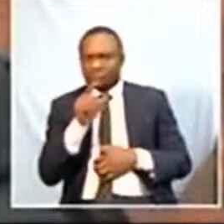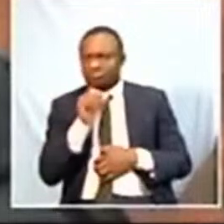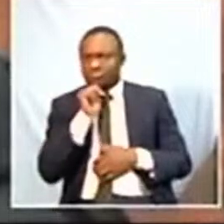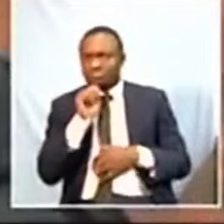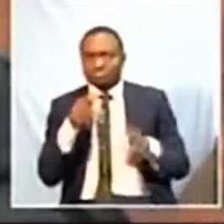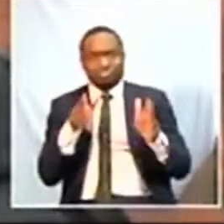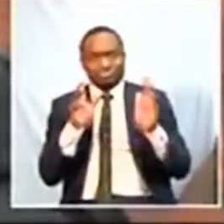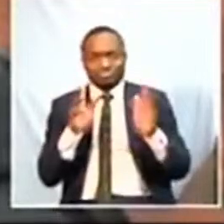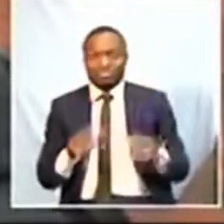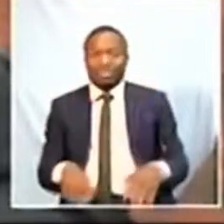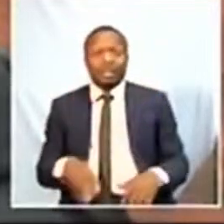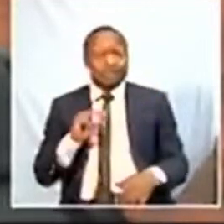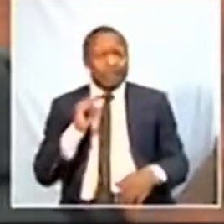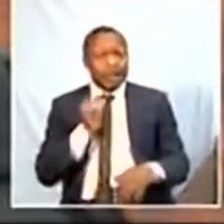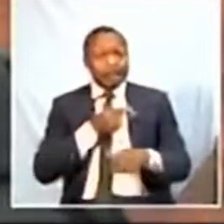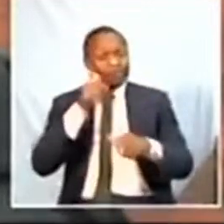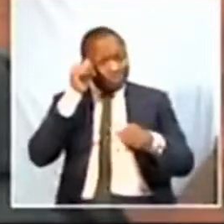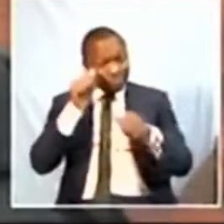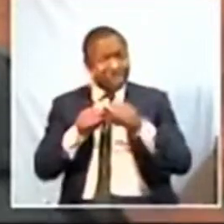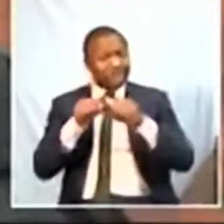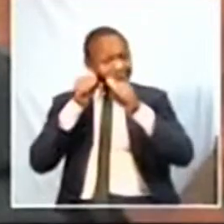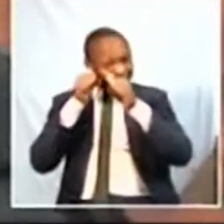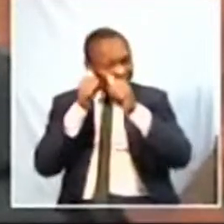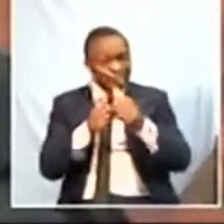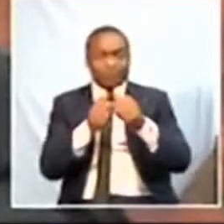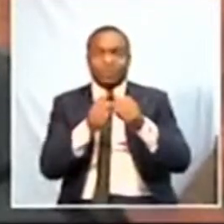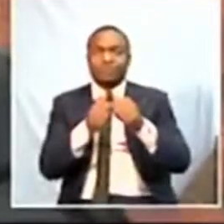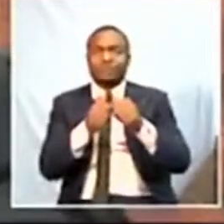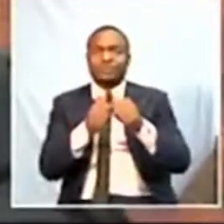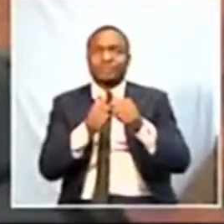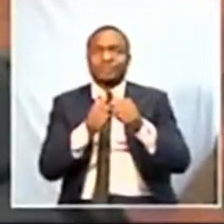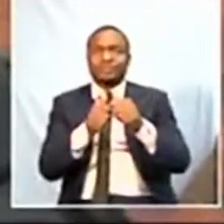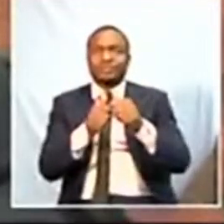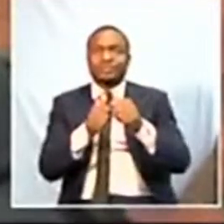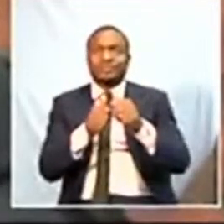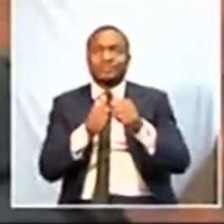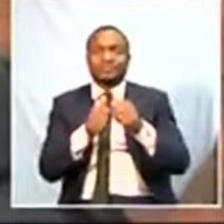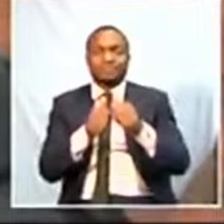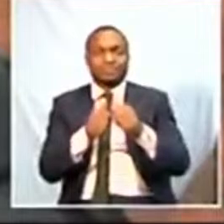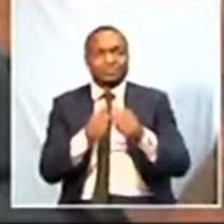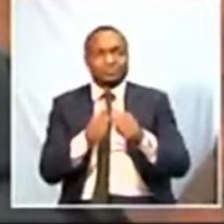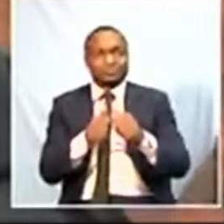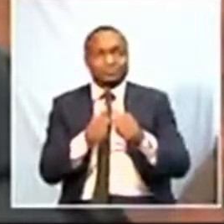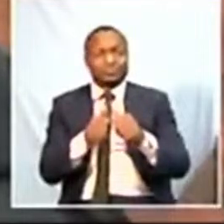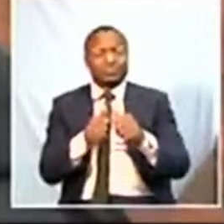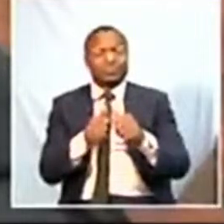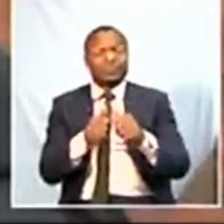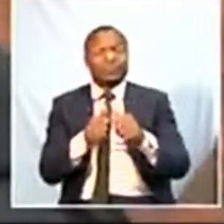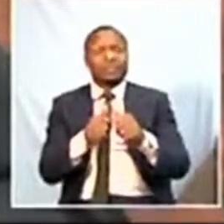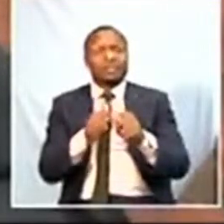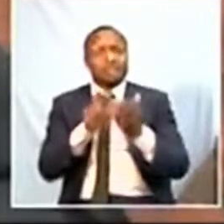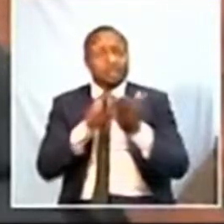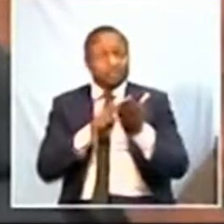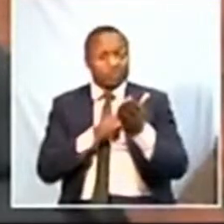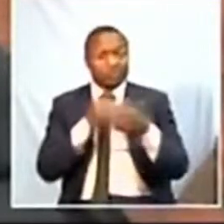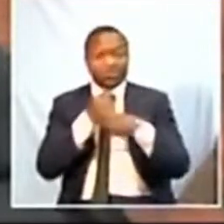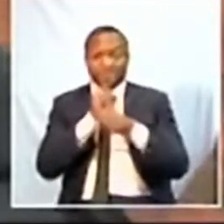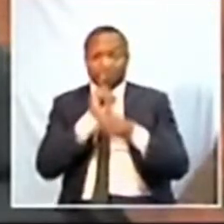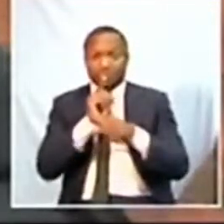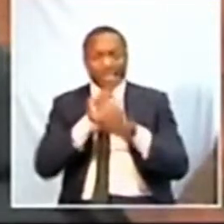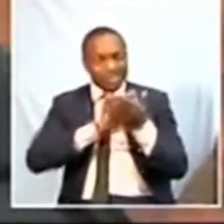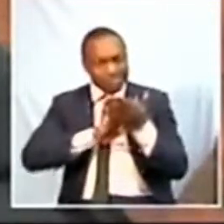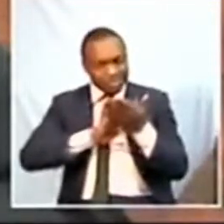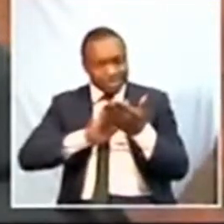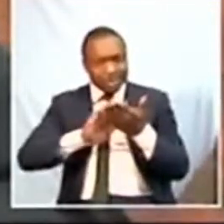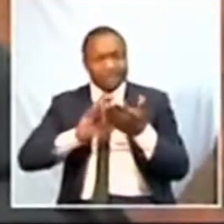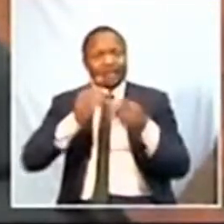do. We have resolved to follow religiously to ensure that sanity comes to local government.